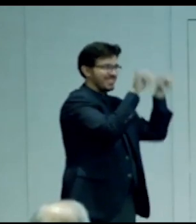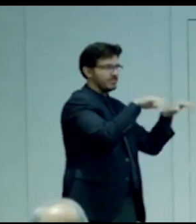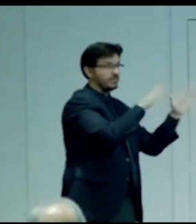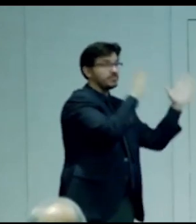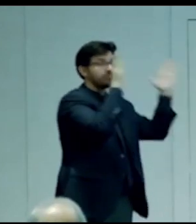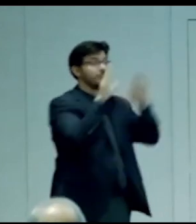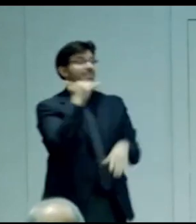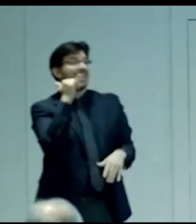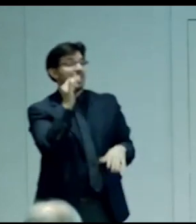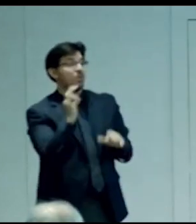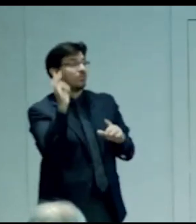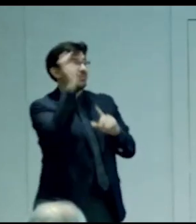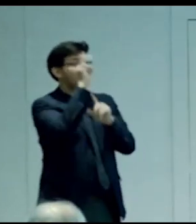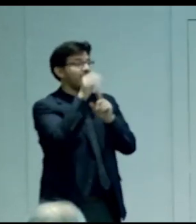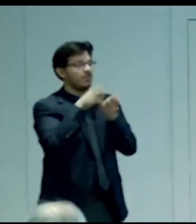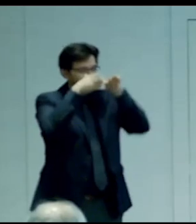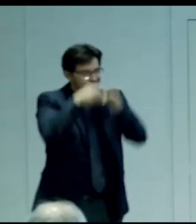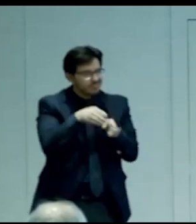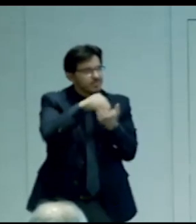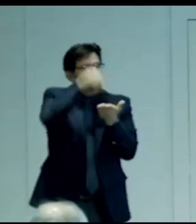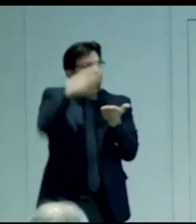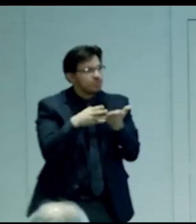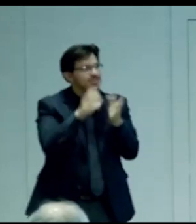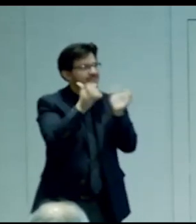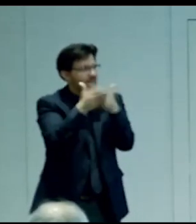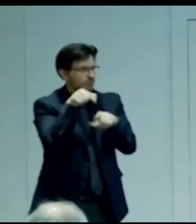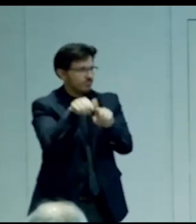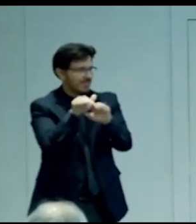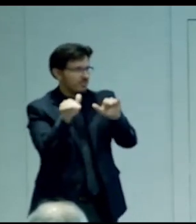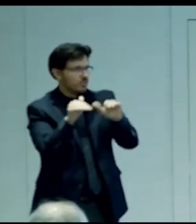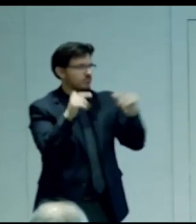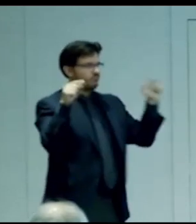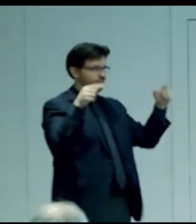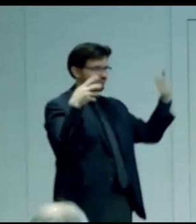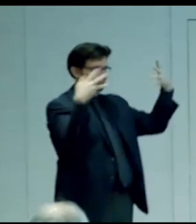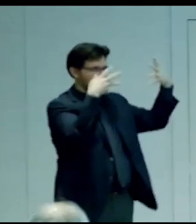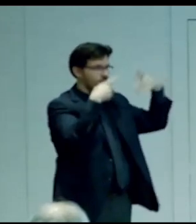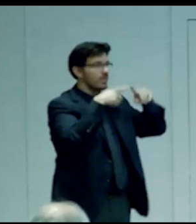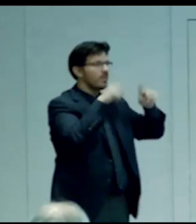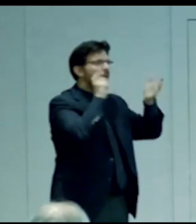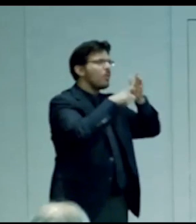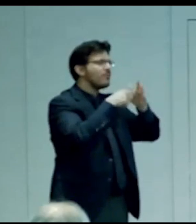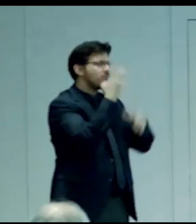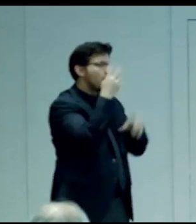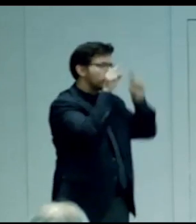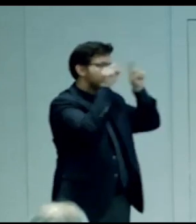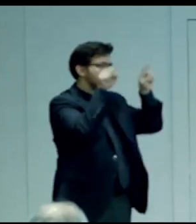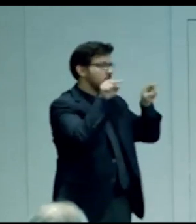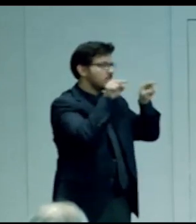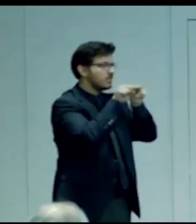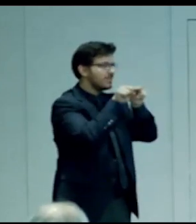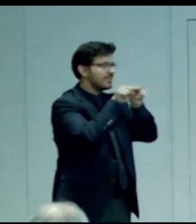defined at the student at the individual classroom level. But notice 4 boxes in there as opposed